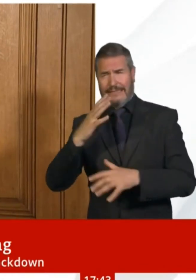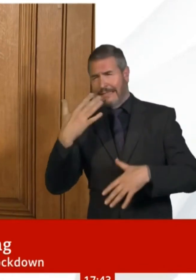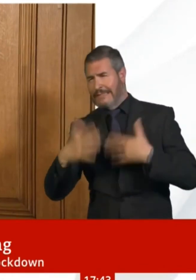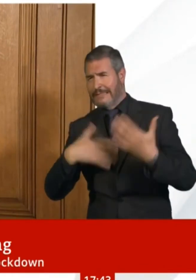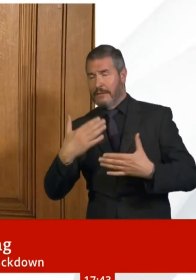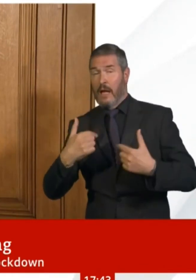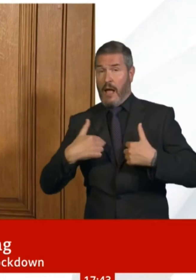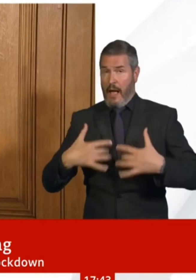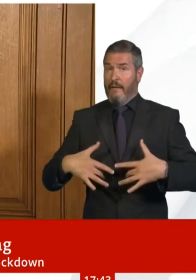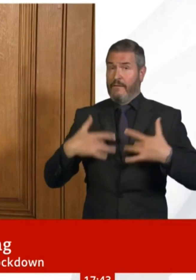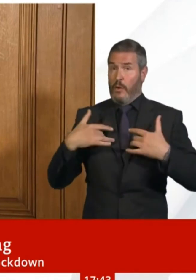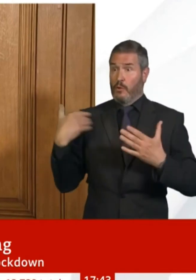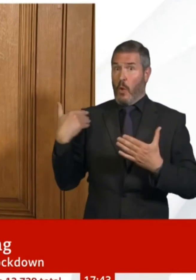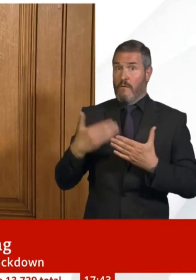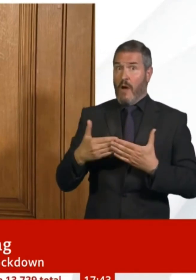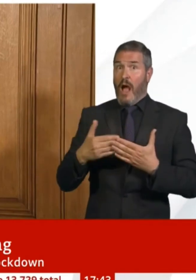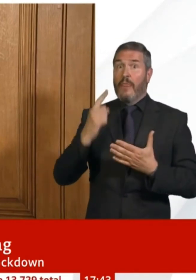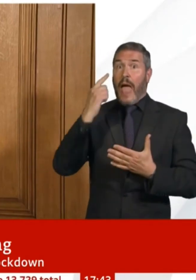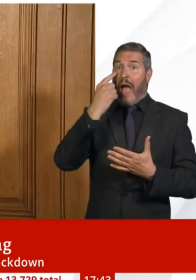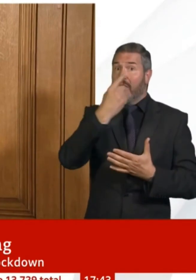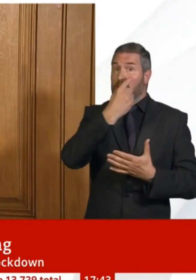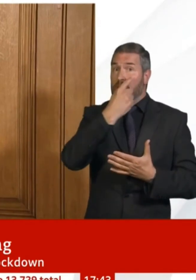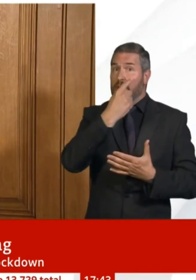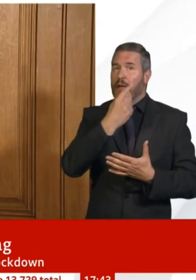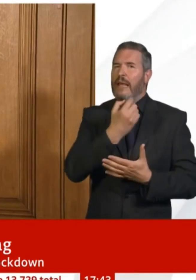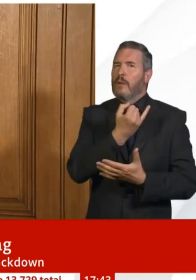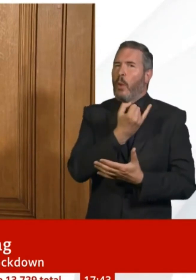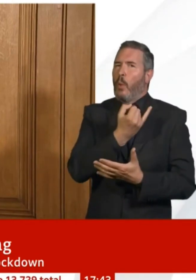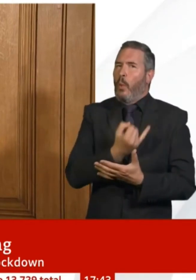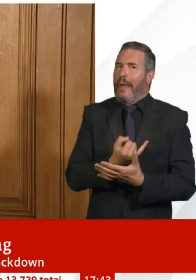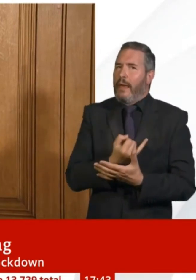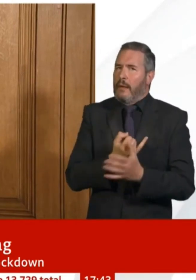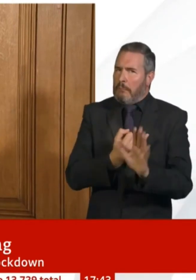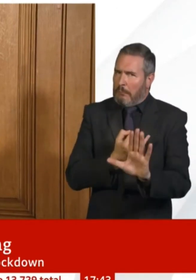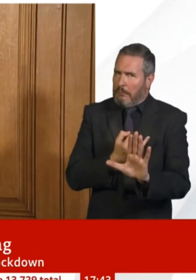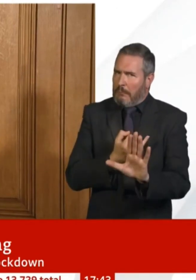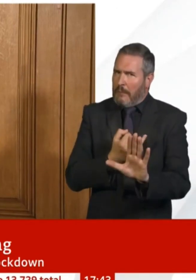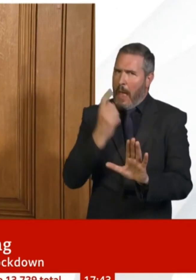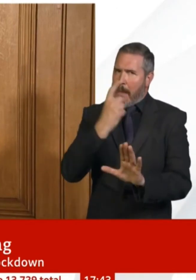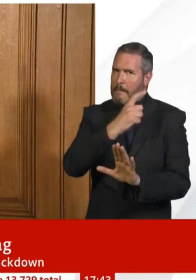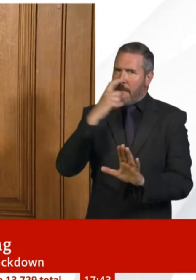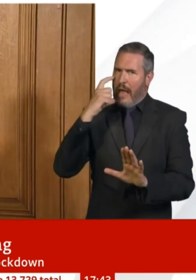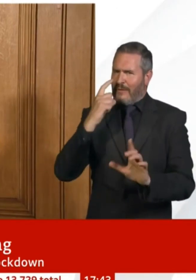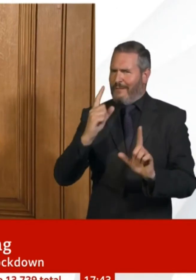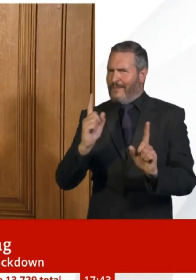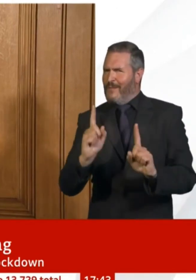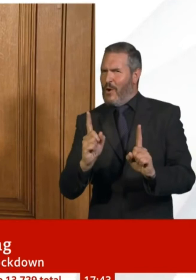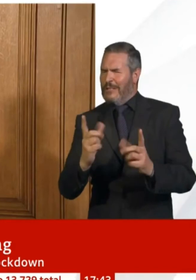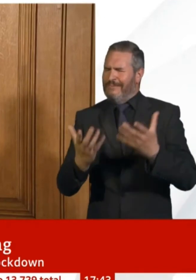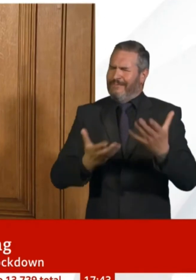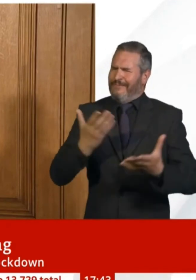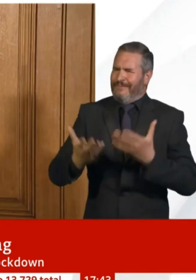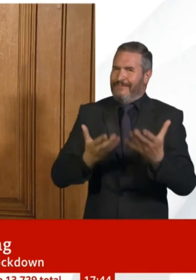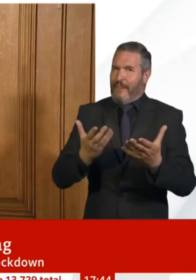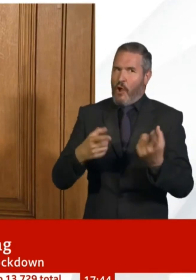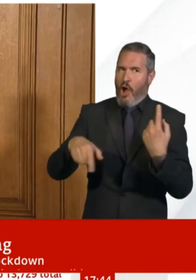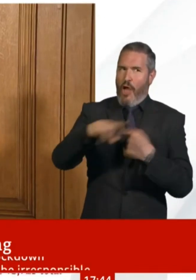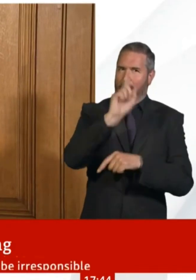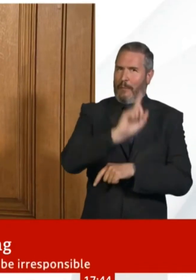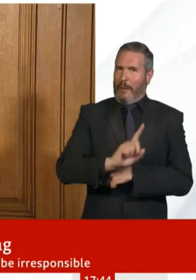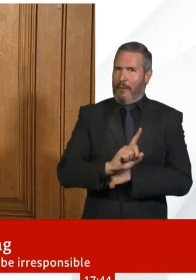be the evidence is weak, but the evidence of a small effect is there under certain circumstances, and what we're really trying to do is work out under